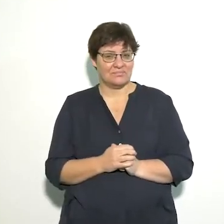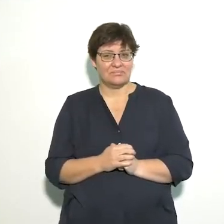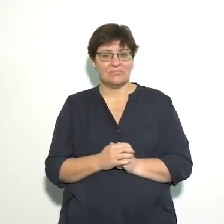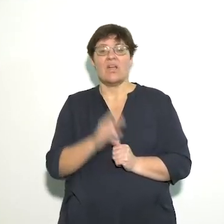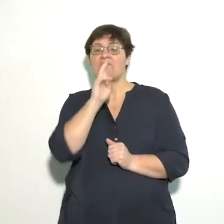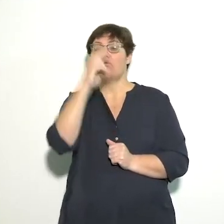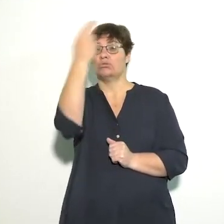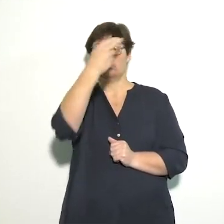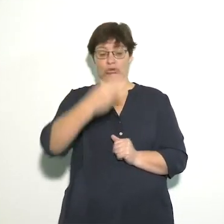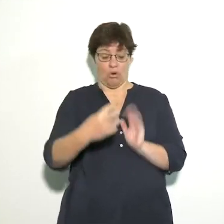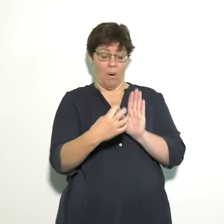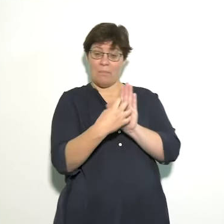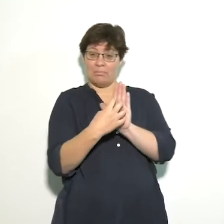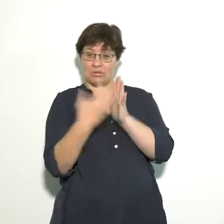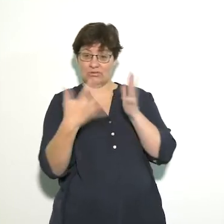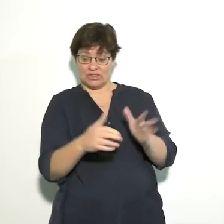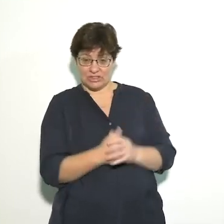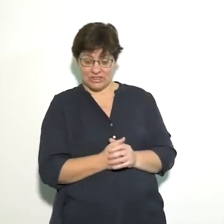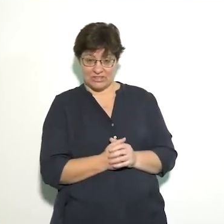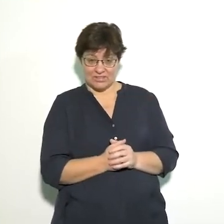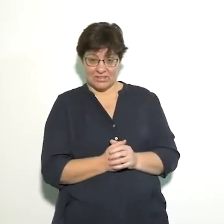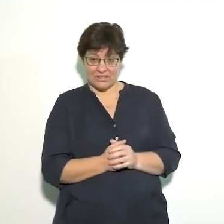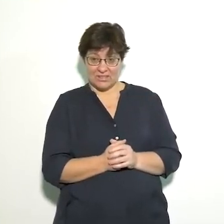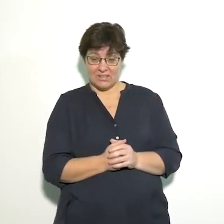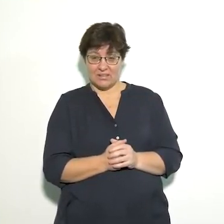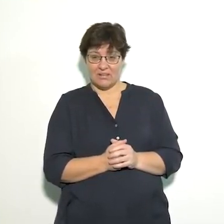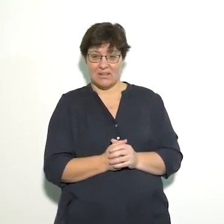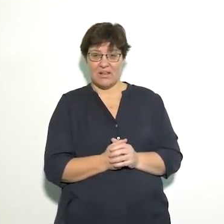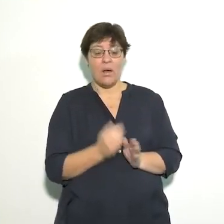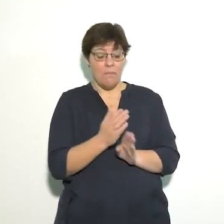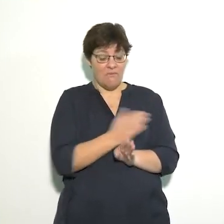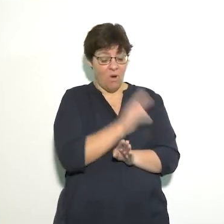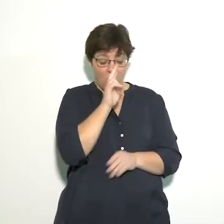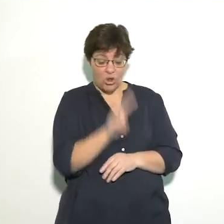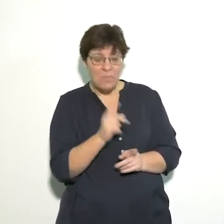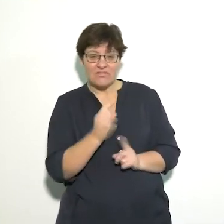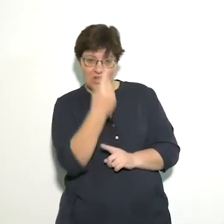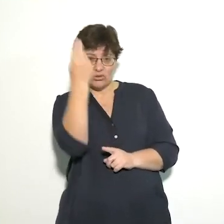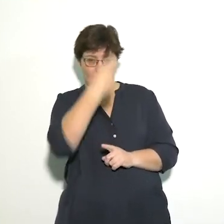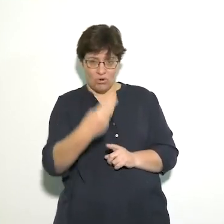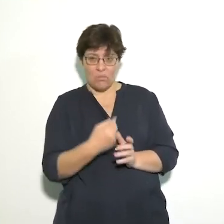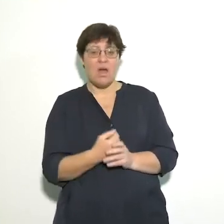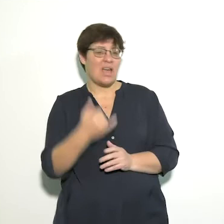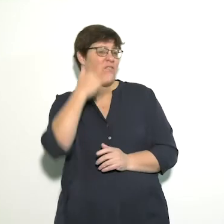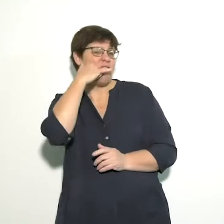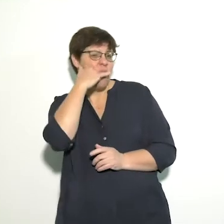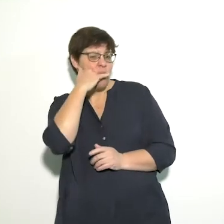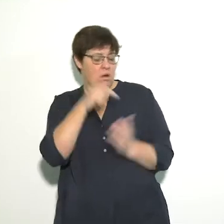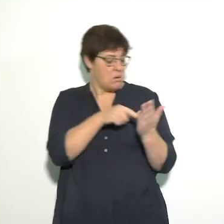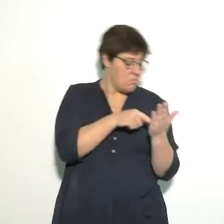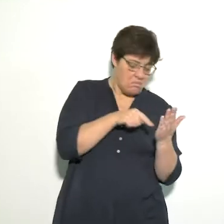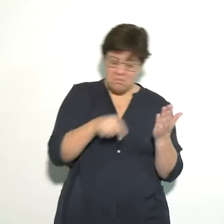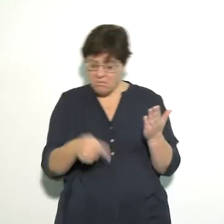your pictures, you draw. Now, before looking at your pictures, you need to draw the pictures. Now, you can use your phone as a